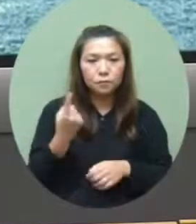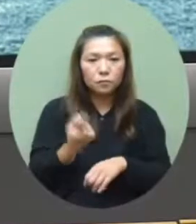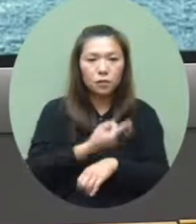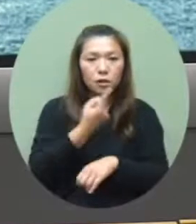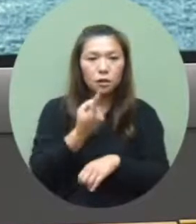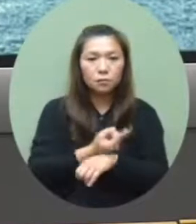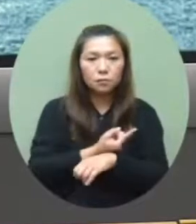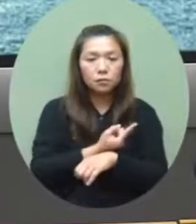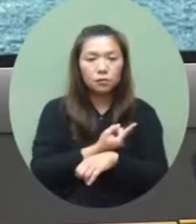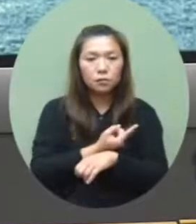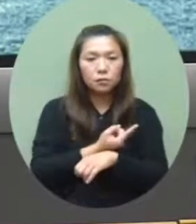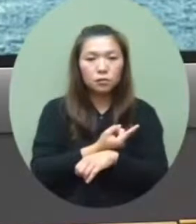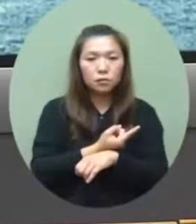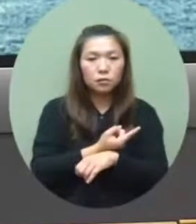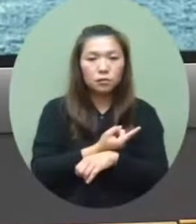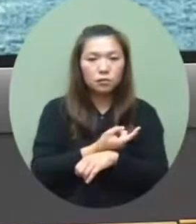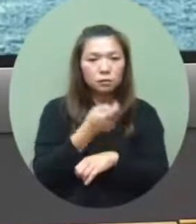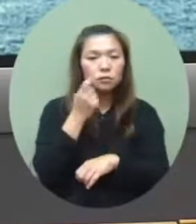away yesterday.